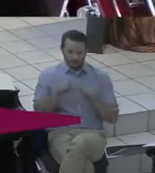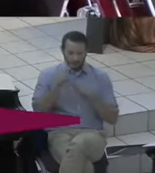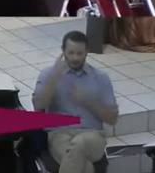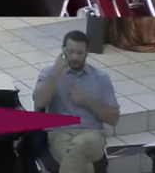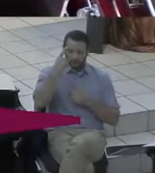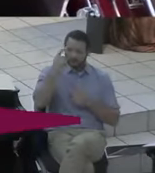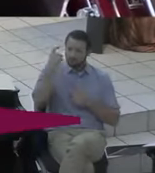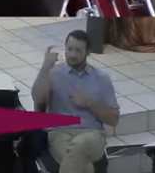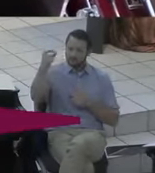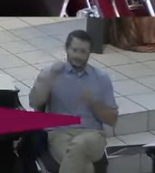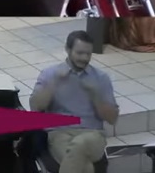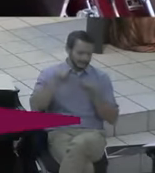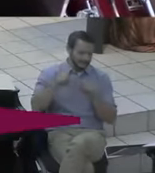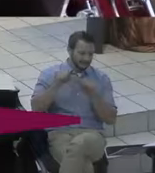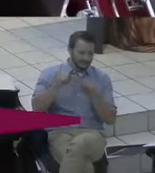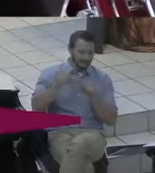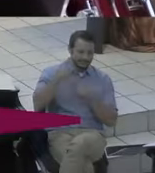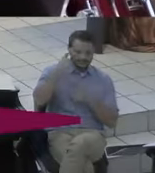dream